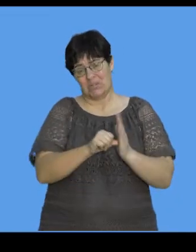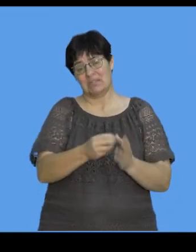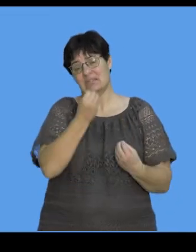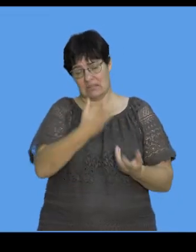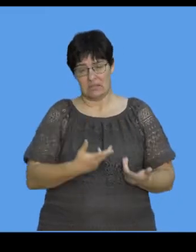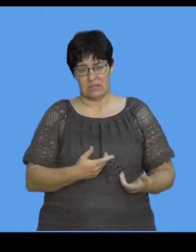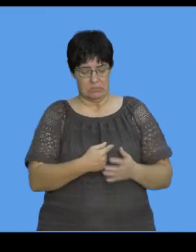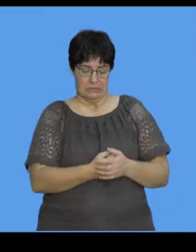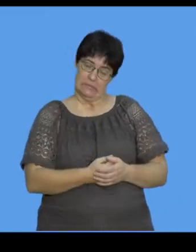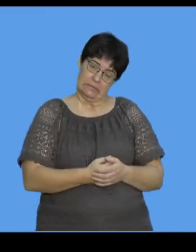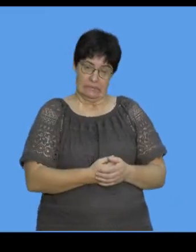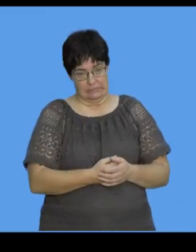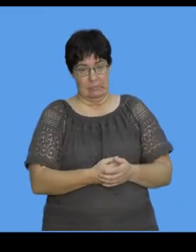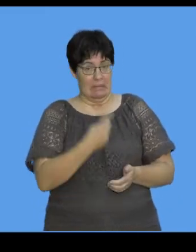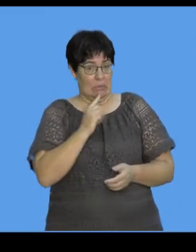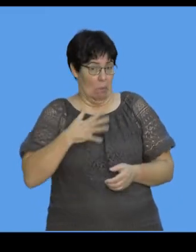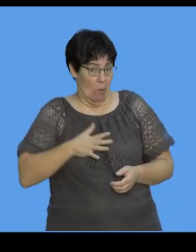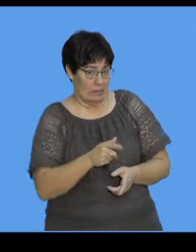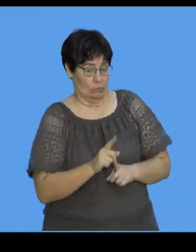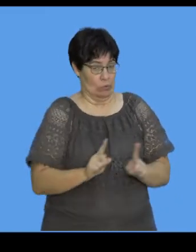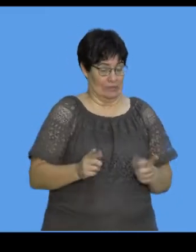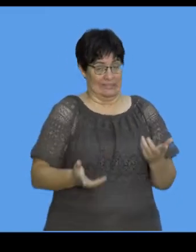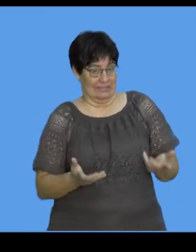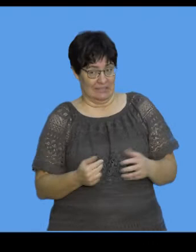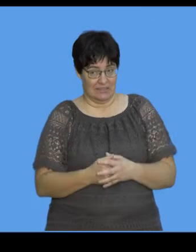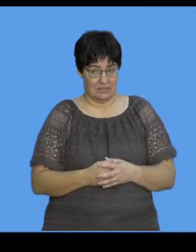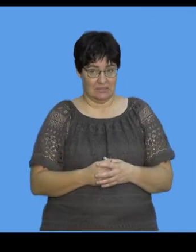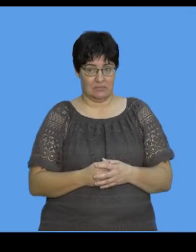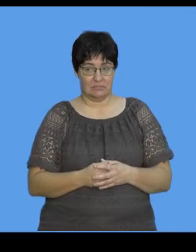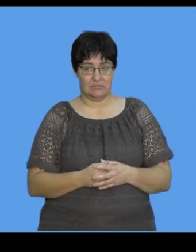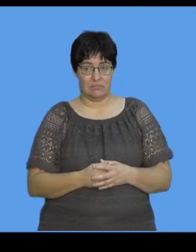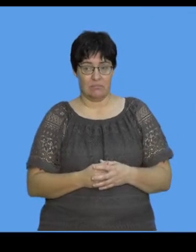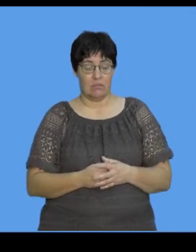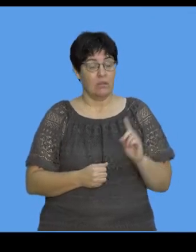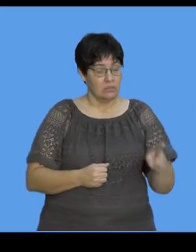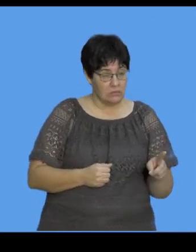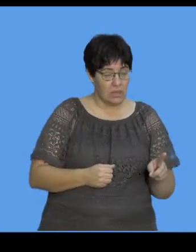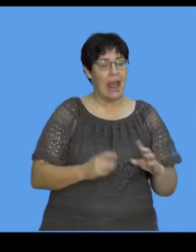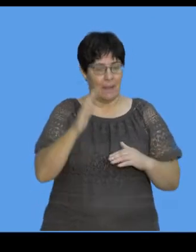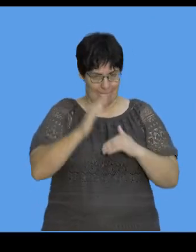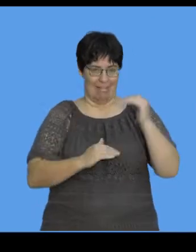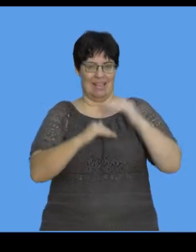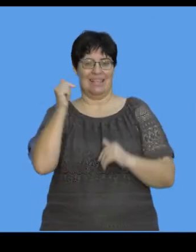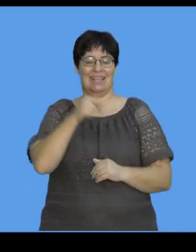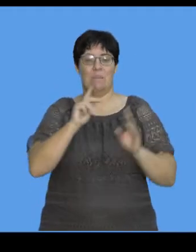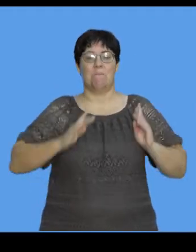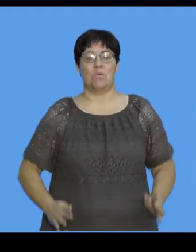yourself, oh, all right, do I eat these? Okay, now these two over here, all right, so this is